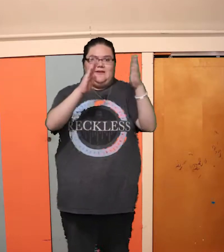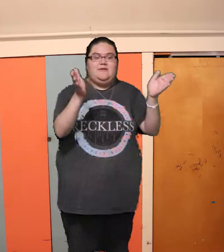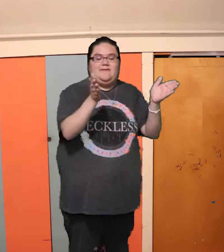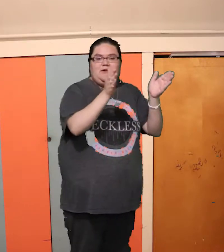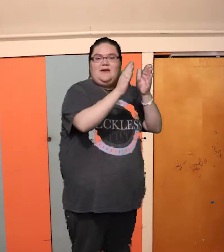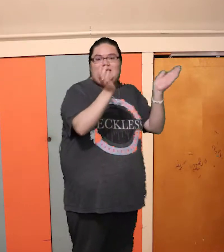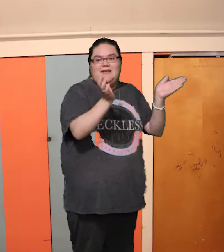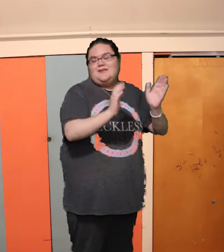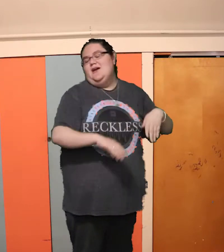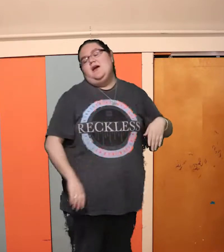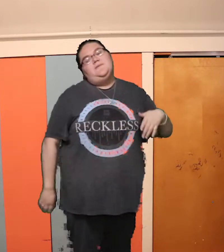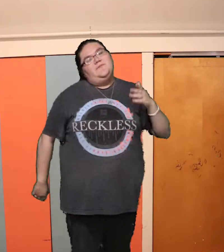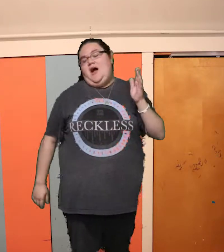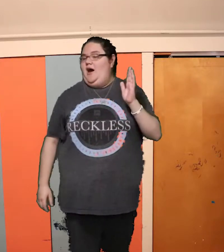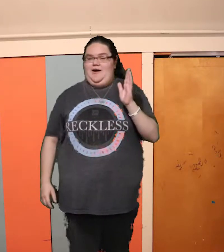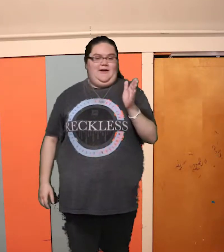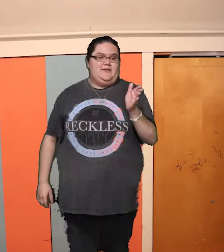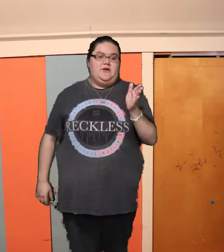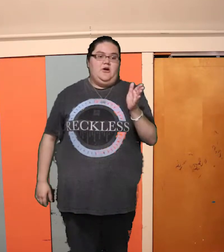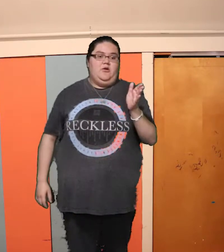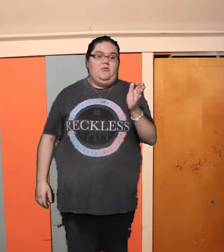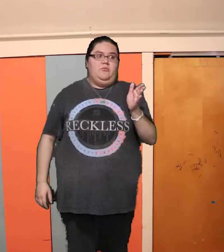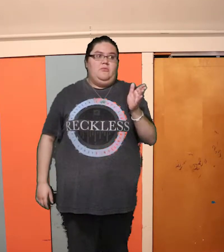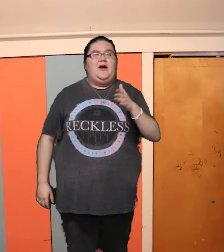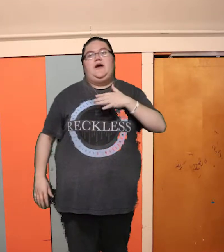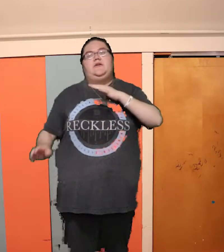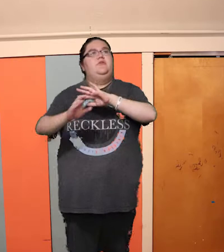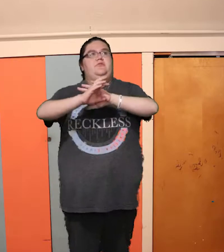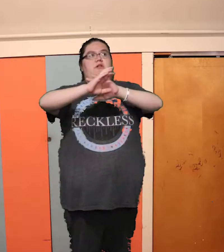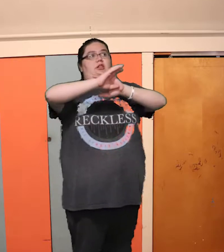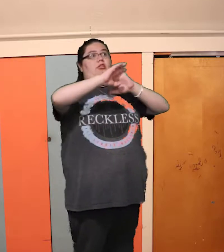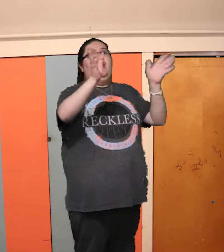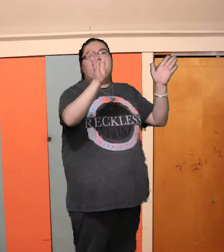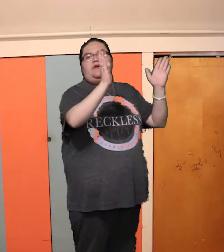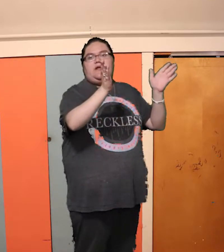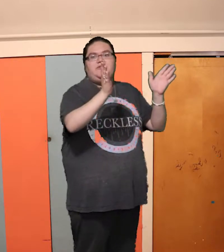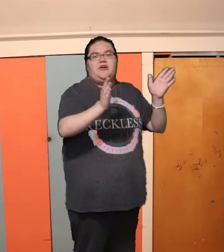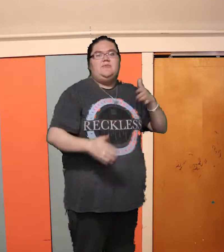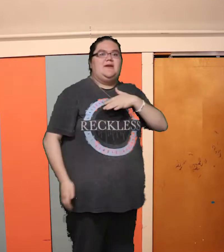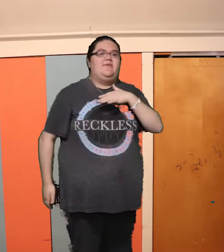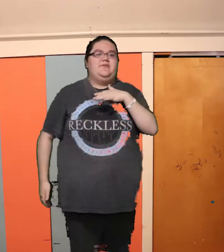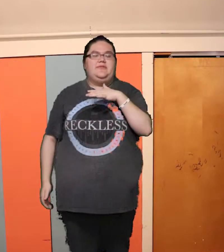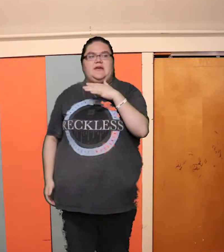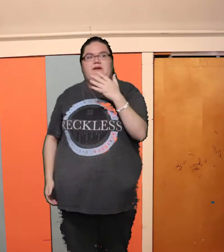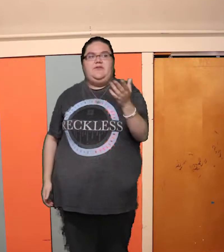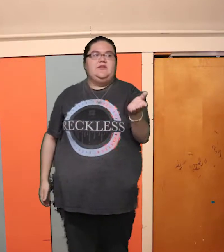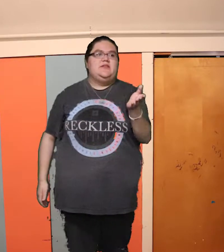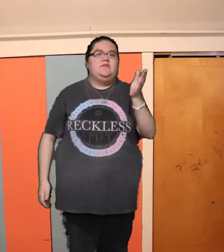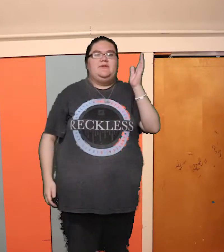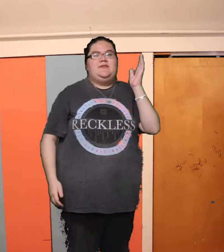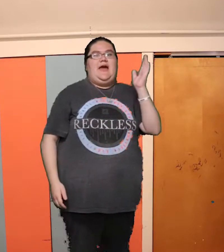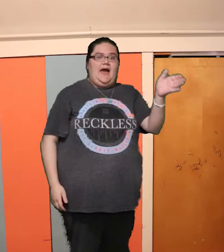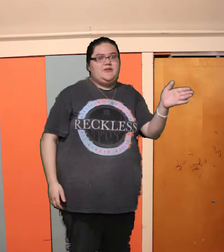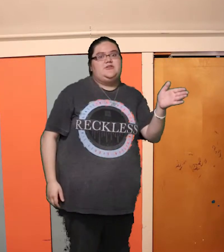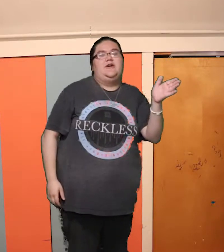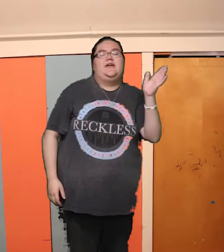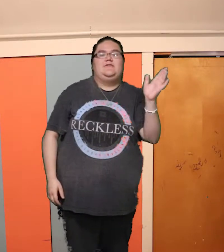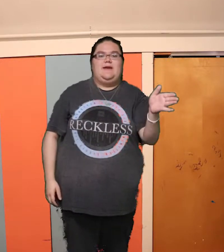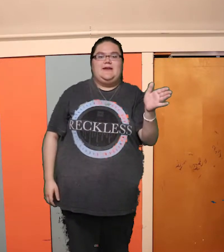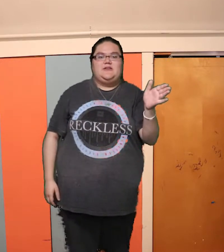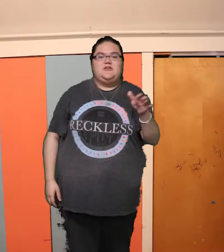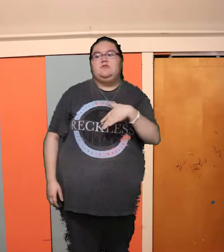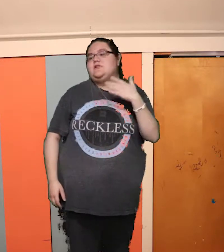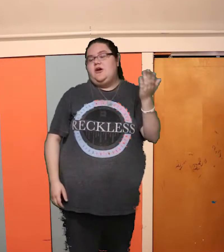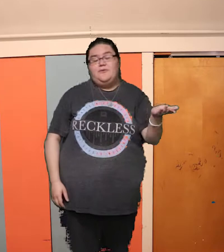like the Daily Dose of Internet Tings. So, I know there's a lot of those out there, but I've only seen the ones that Ashdog